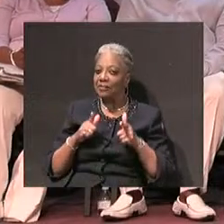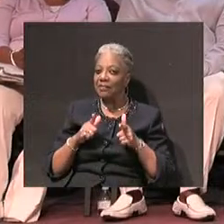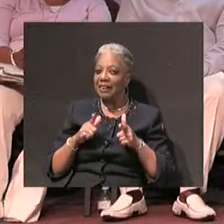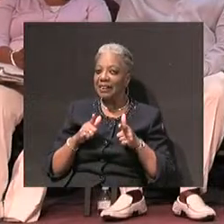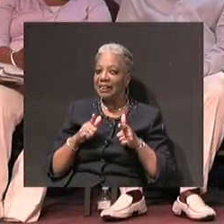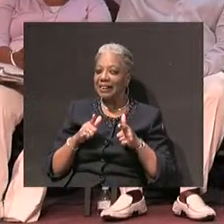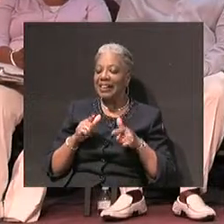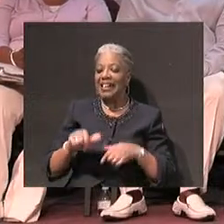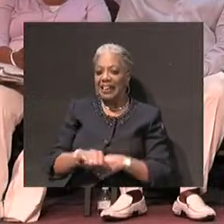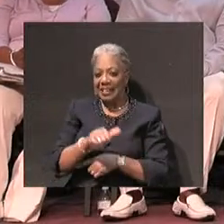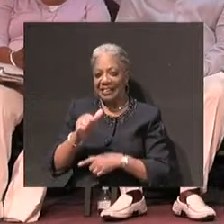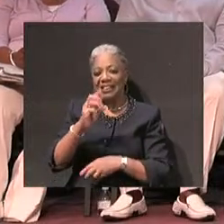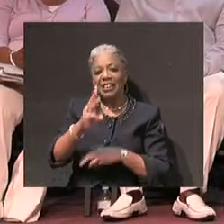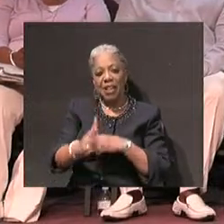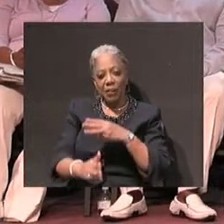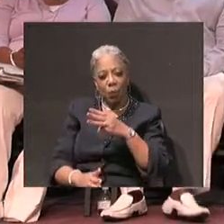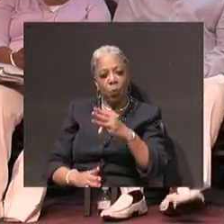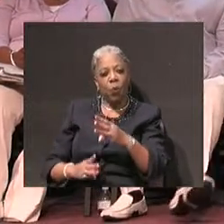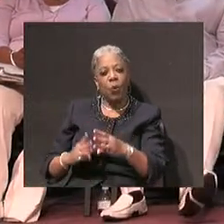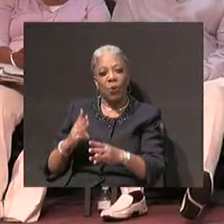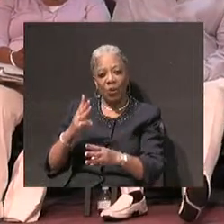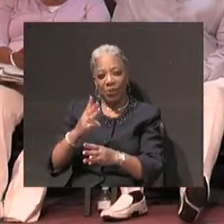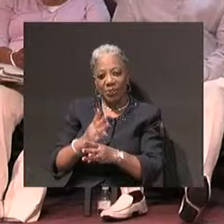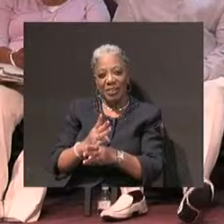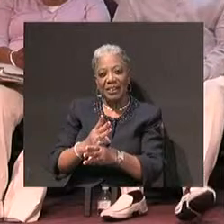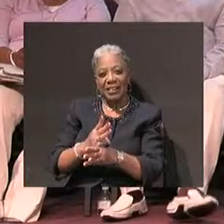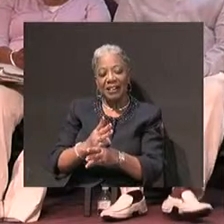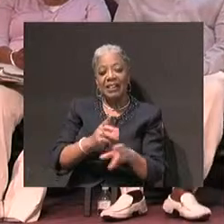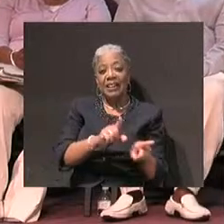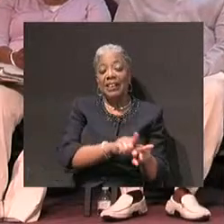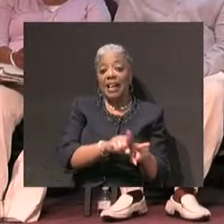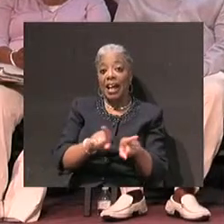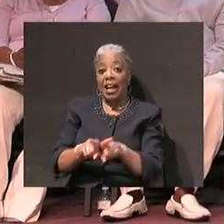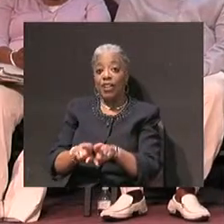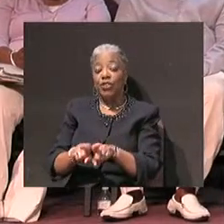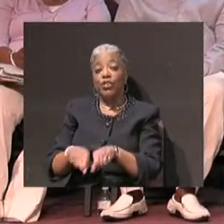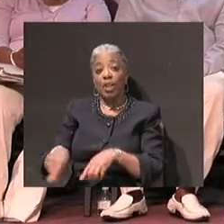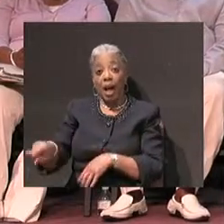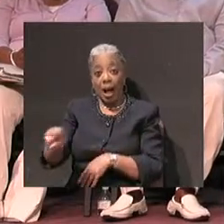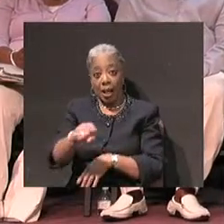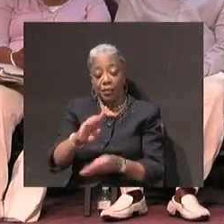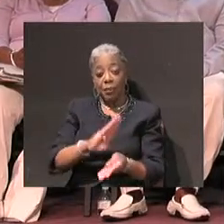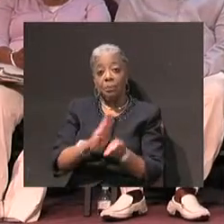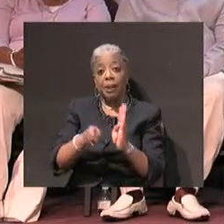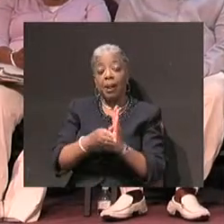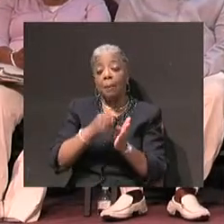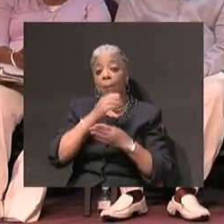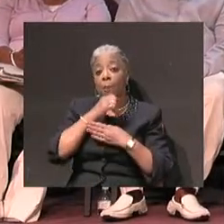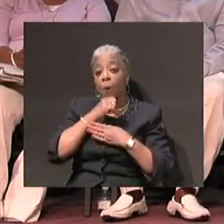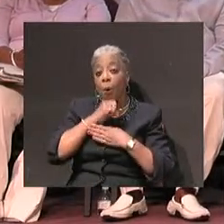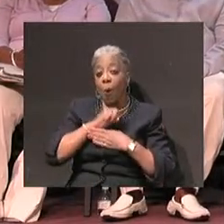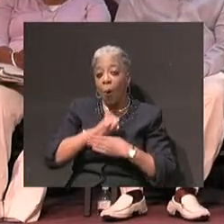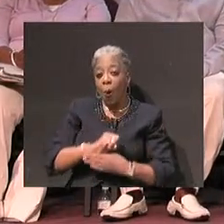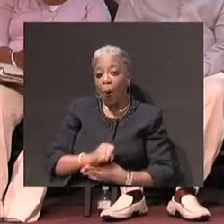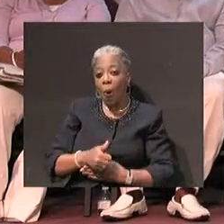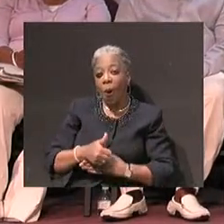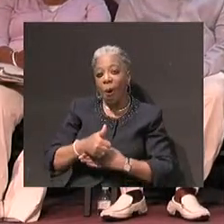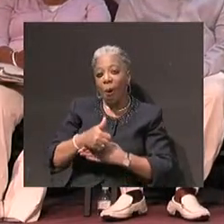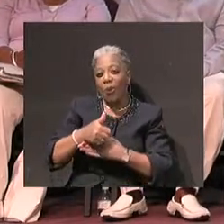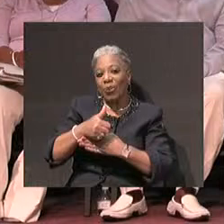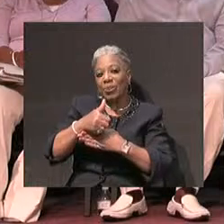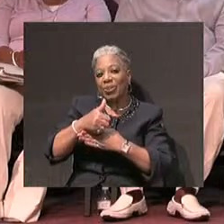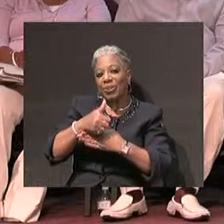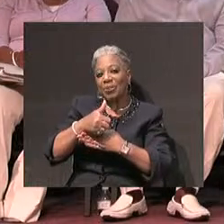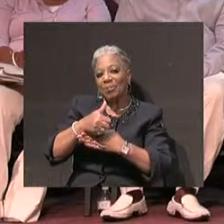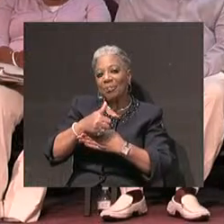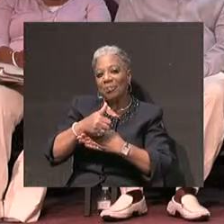need to know that as you get older. And we are getting older. You sink your teeth into a piece of steak